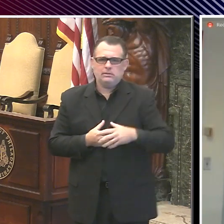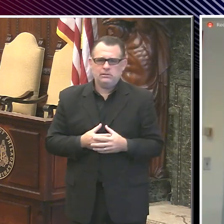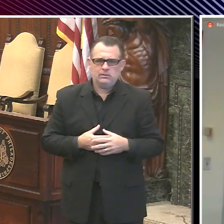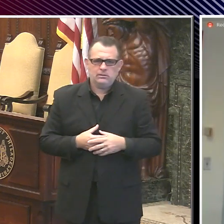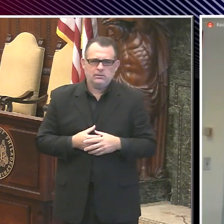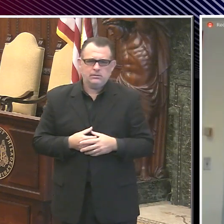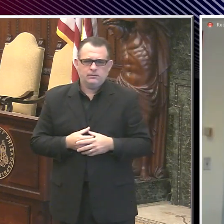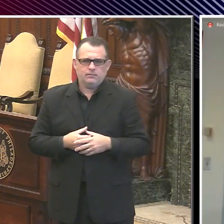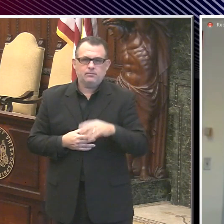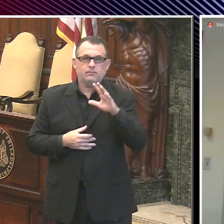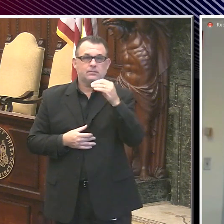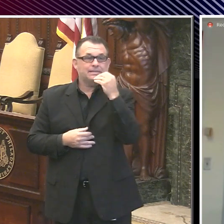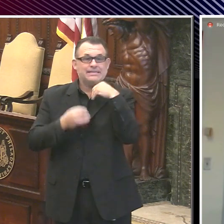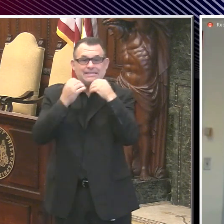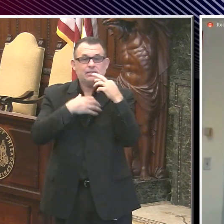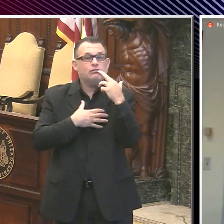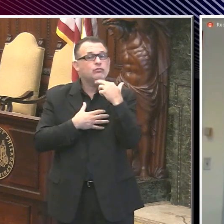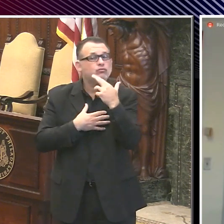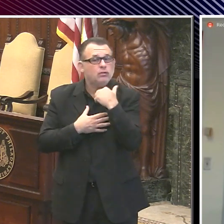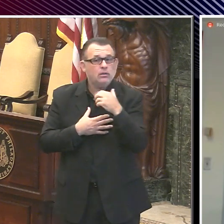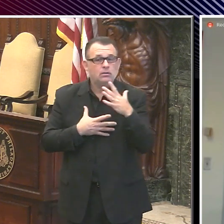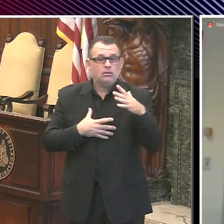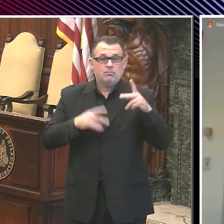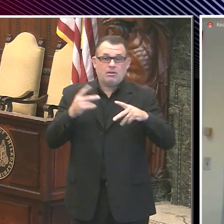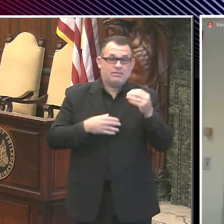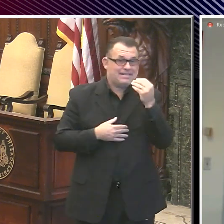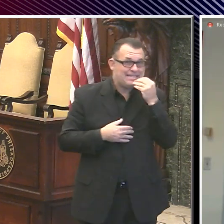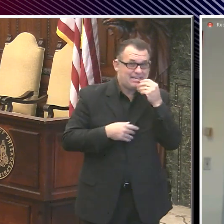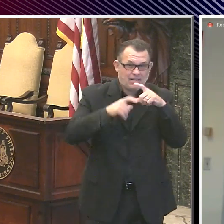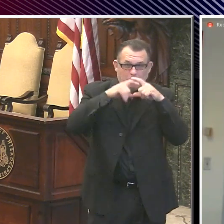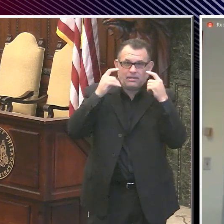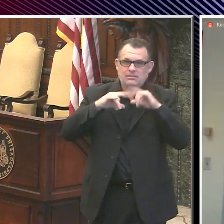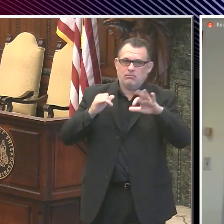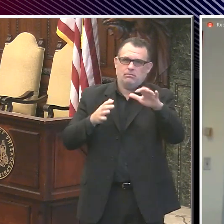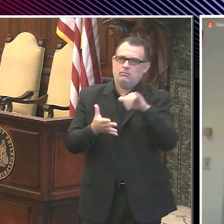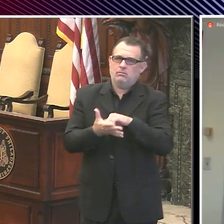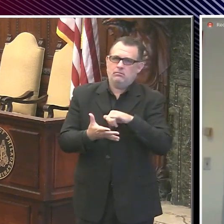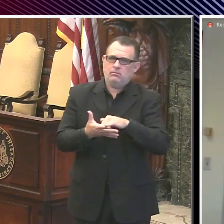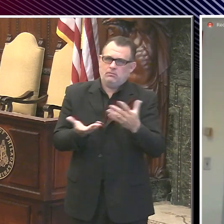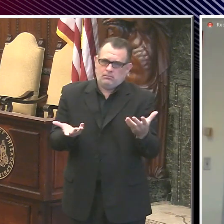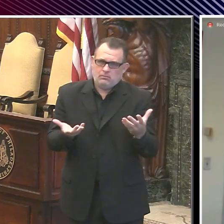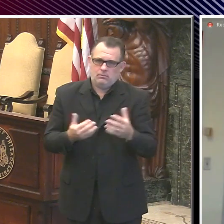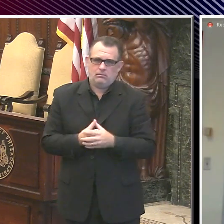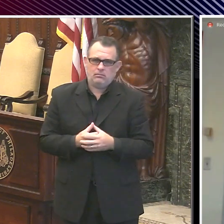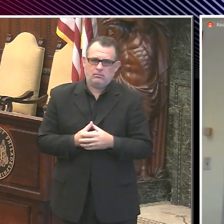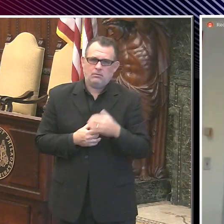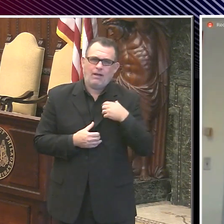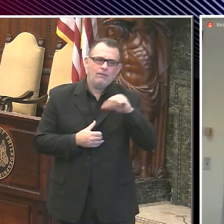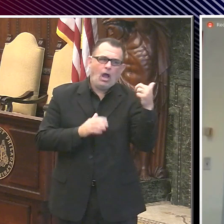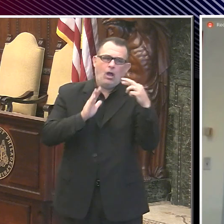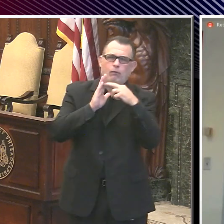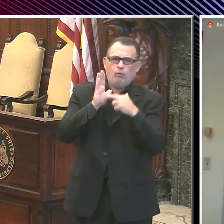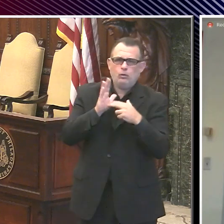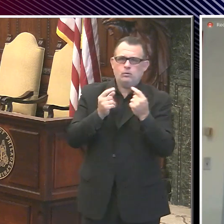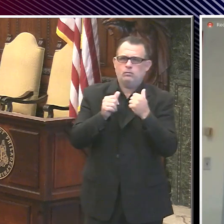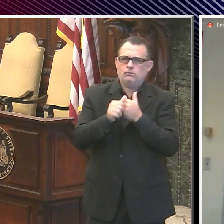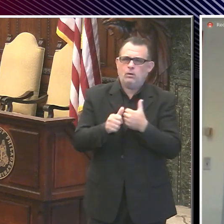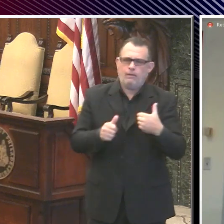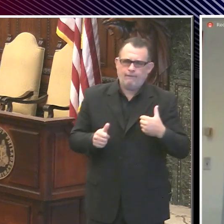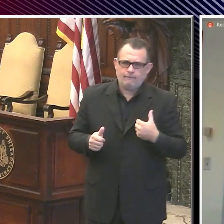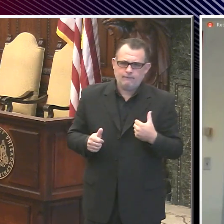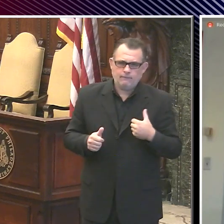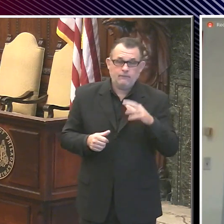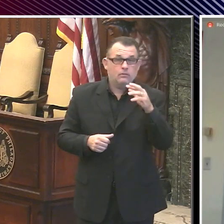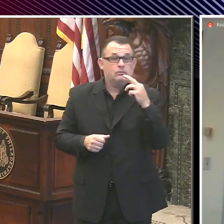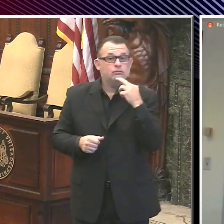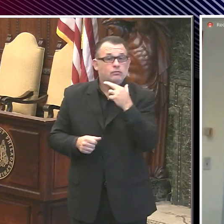restaurants. Because people cannot wear masks while they're eating or drinking, we have to have other restrictions for safety. So the restaurants will have to